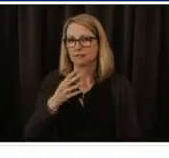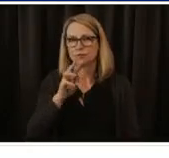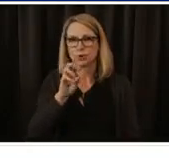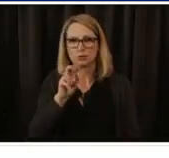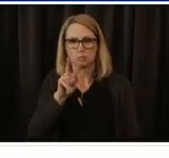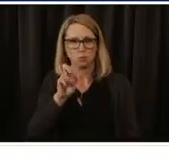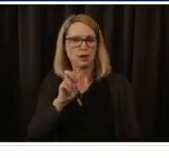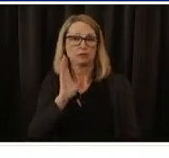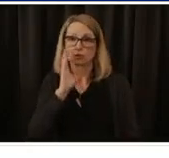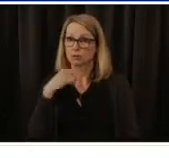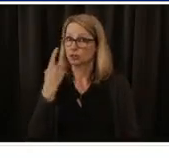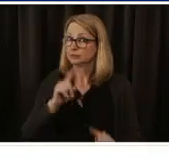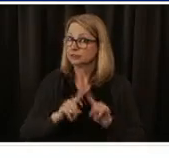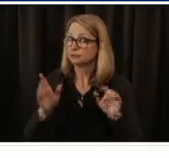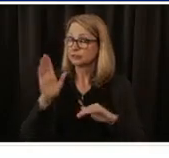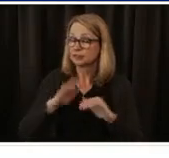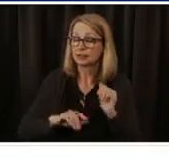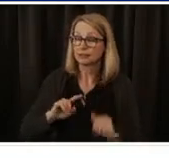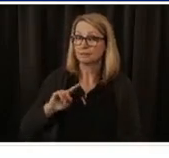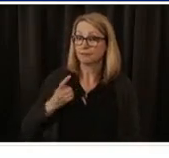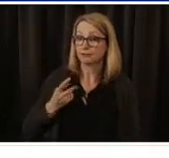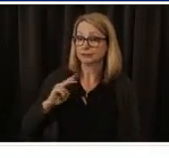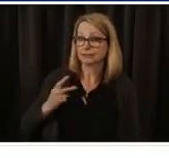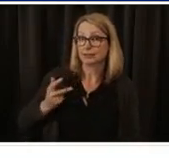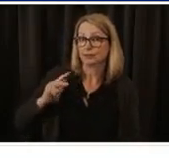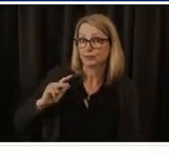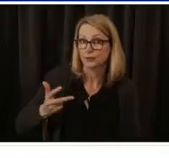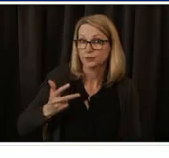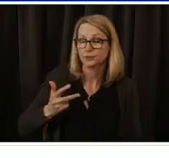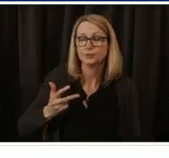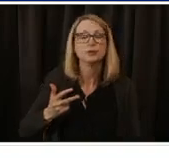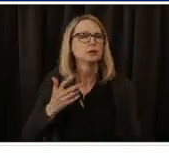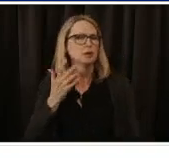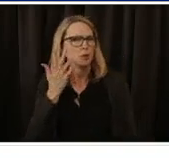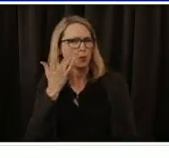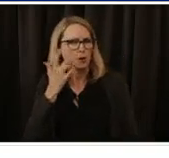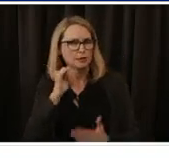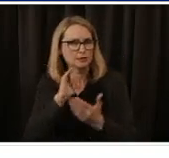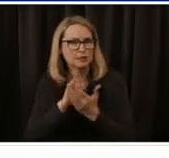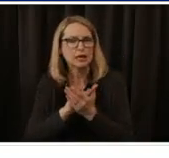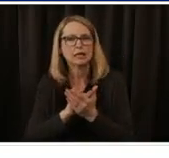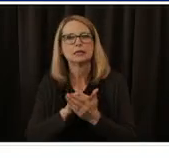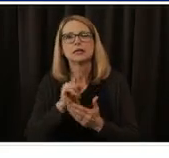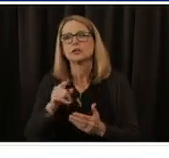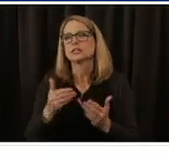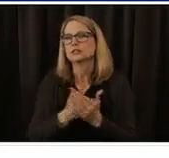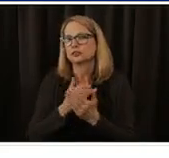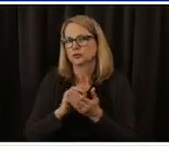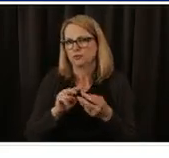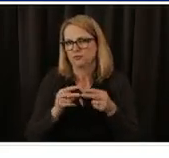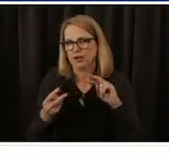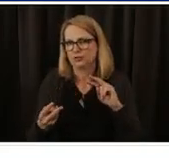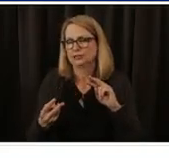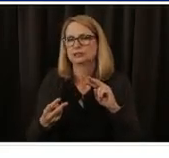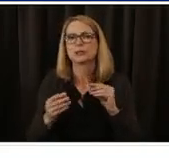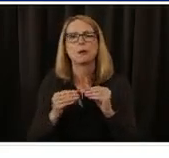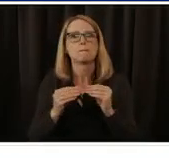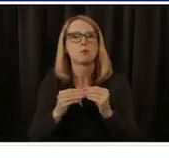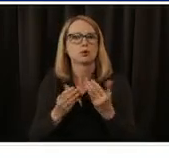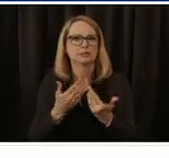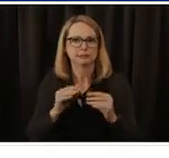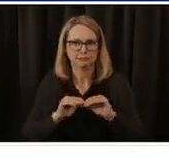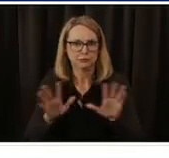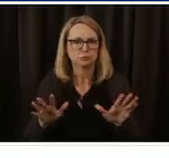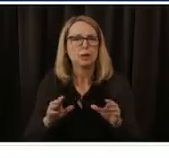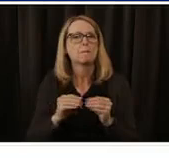different than our previous waves of illness, and that is due to two things primarily. The first is variants that are more transmissible, causing more severe